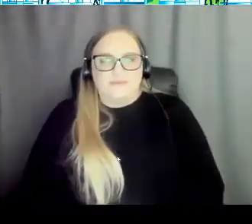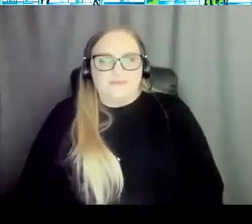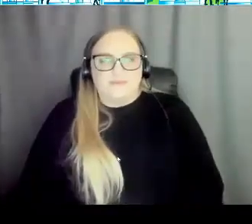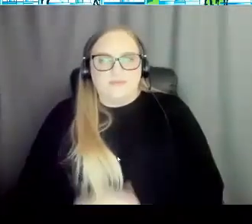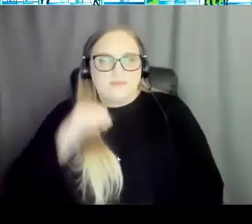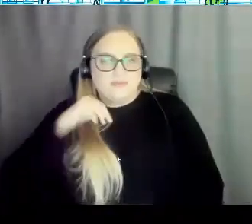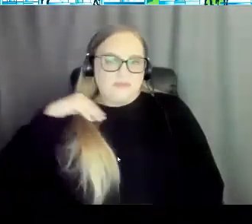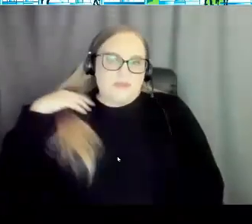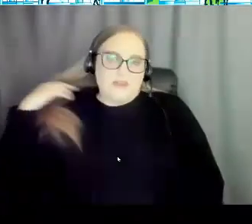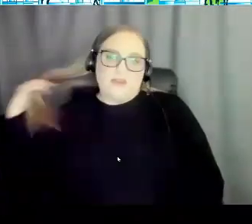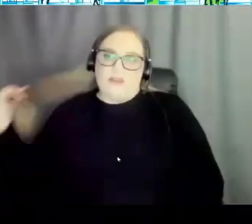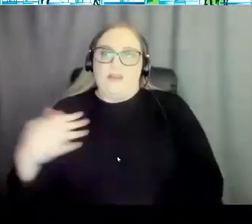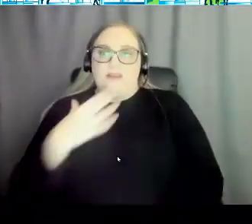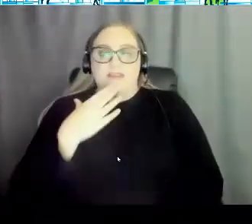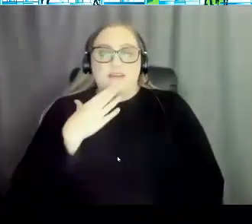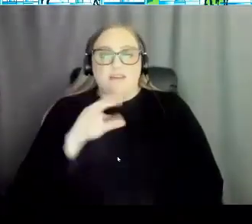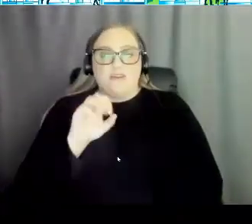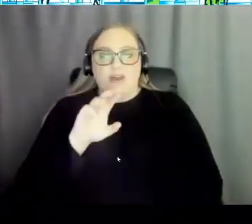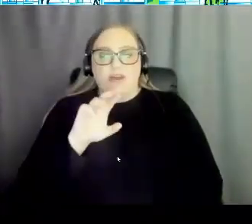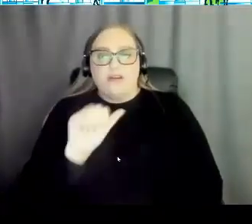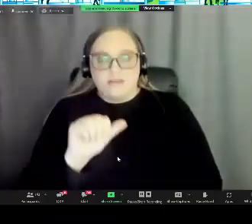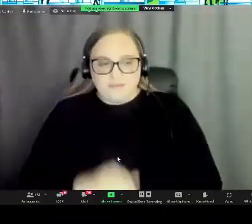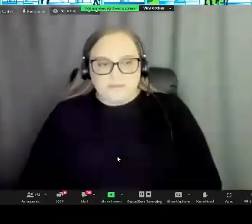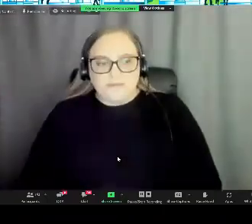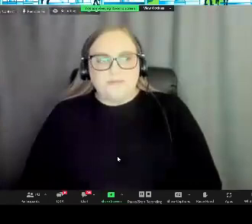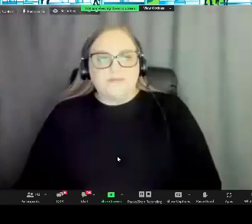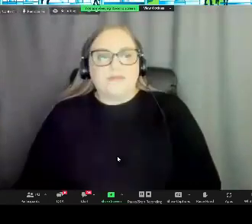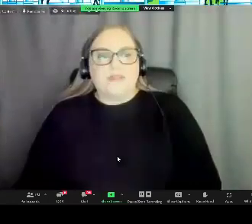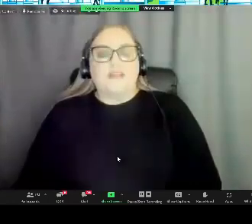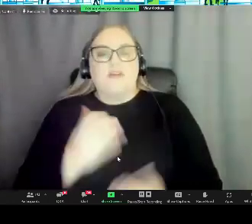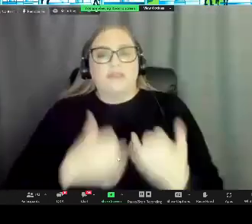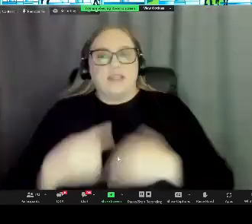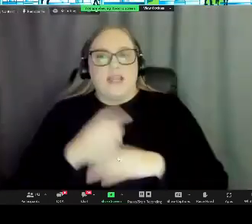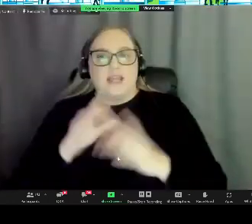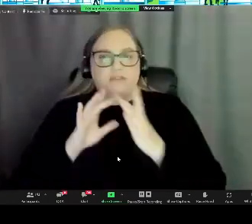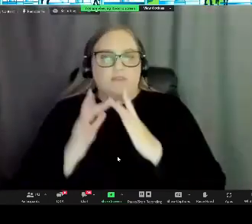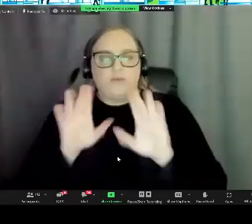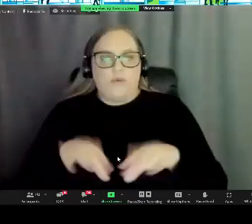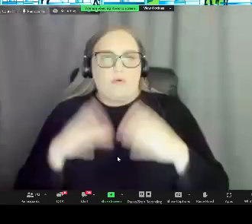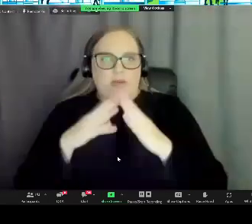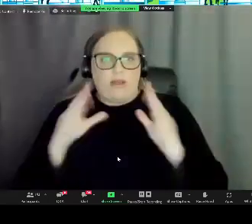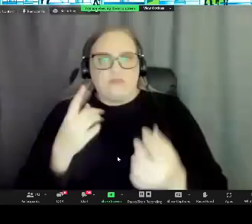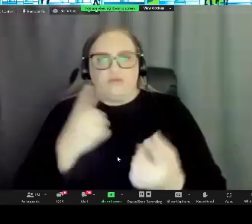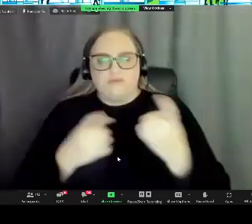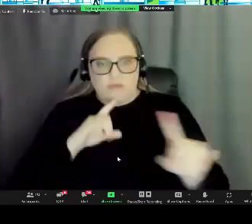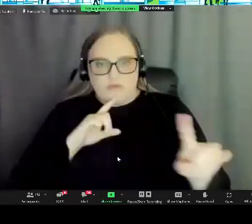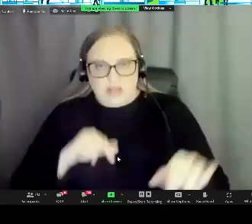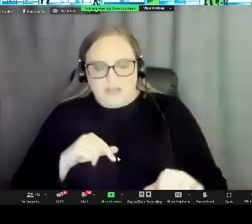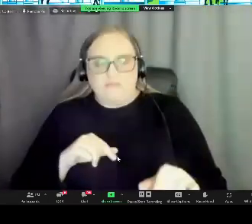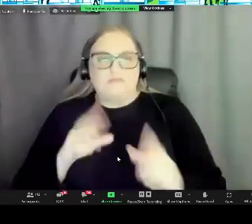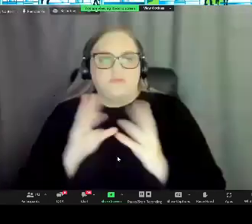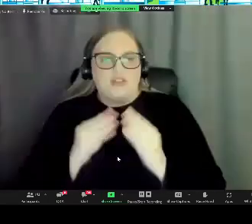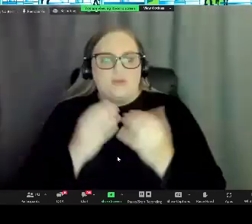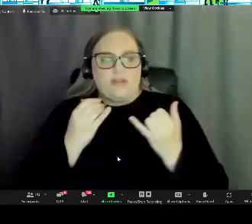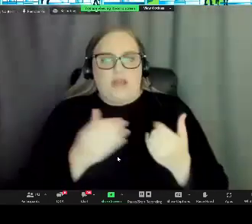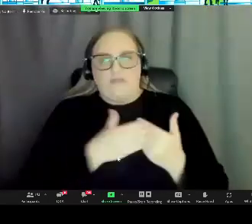Thank you, Erica. So today's virtual open house Q&A session will continue from now until 5